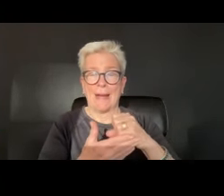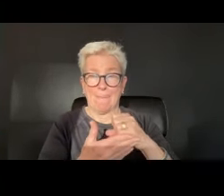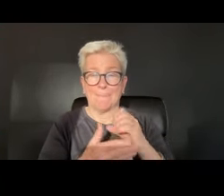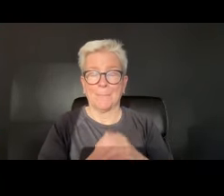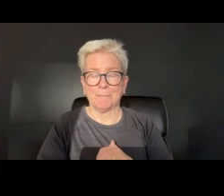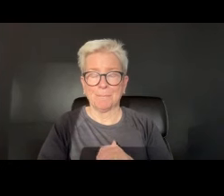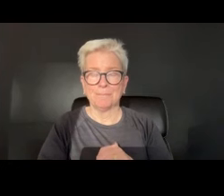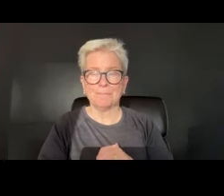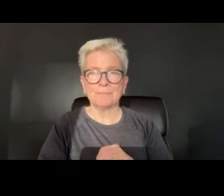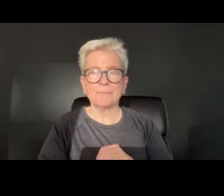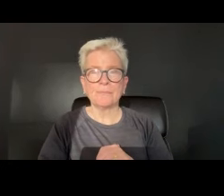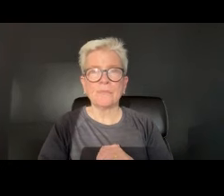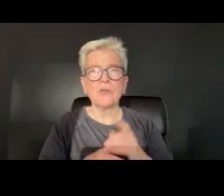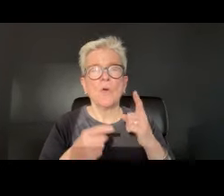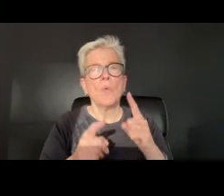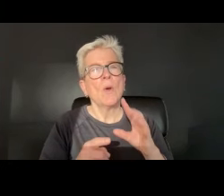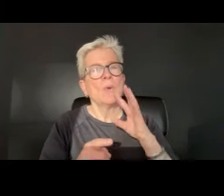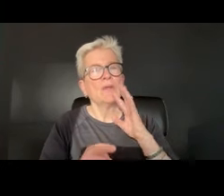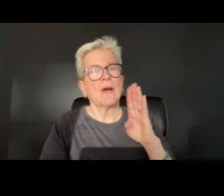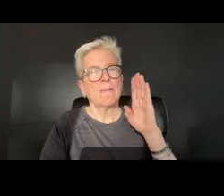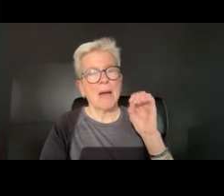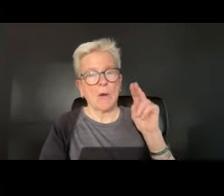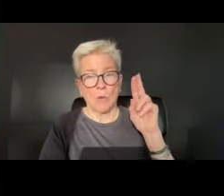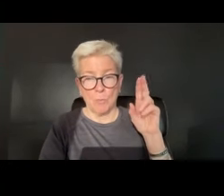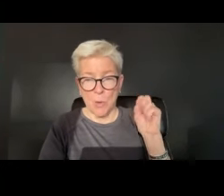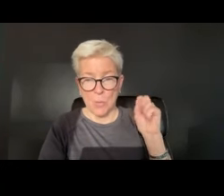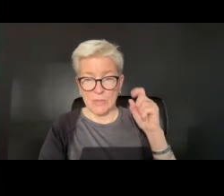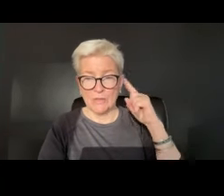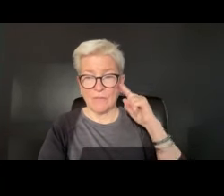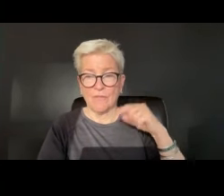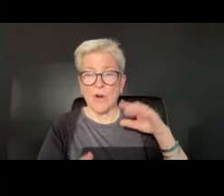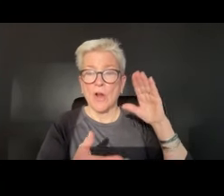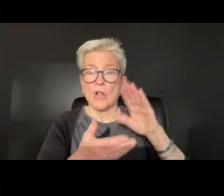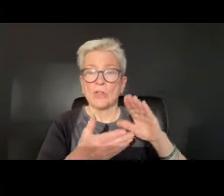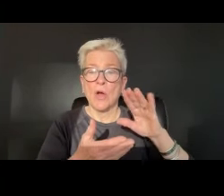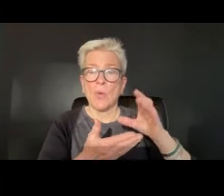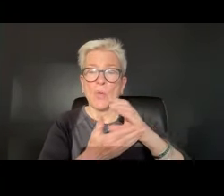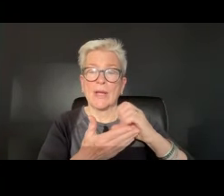about things like a bonus for low-income housing, that really would only be